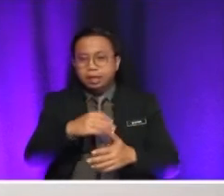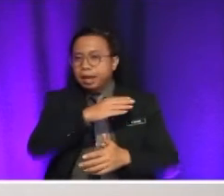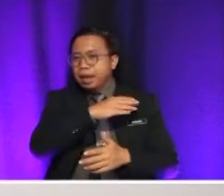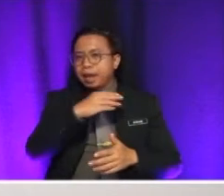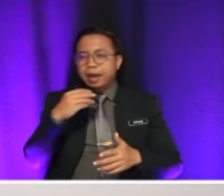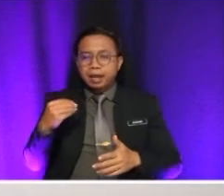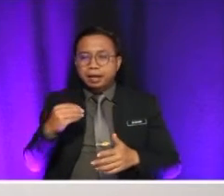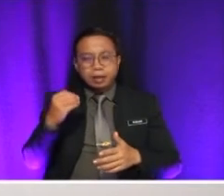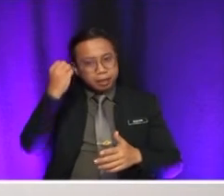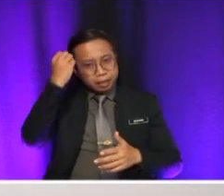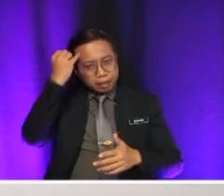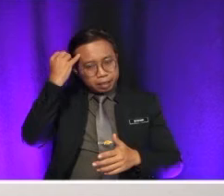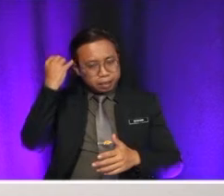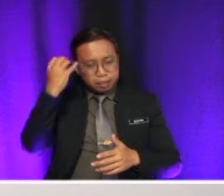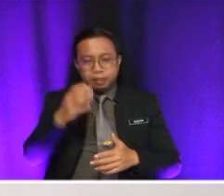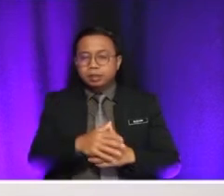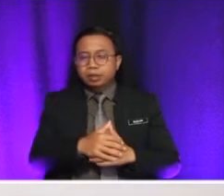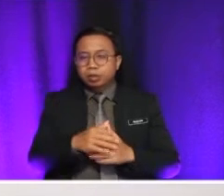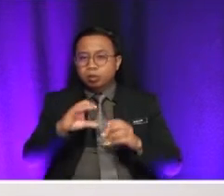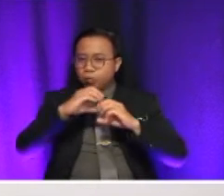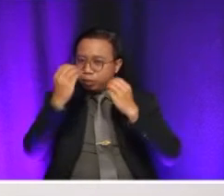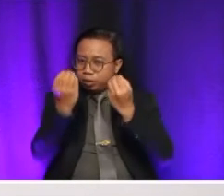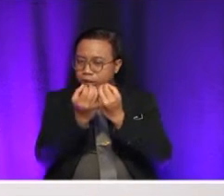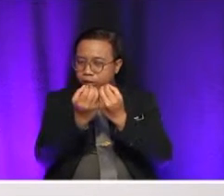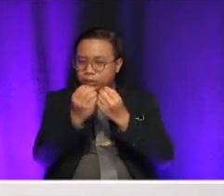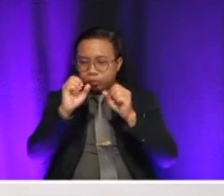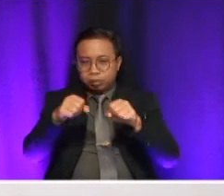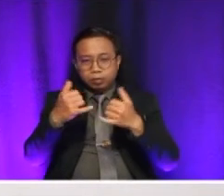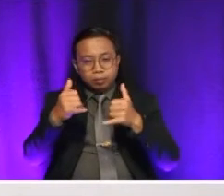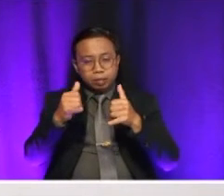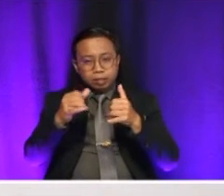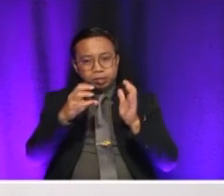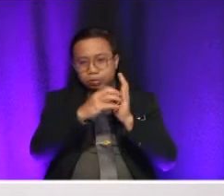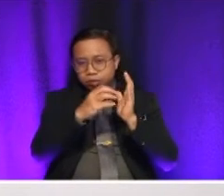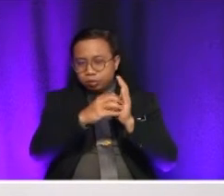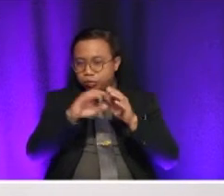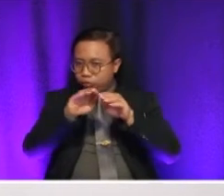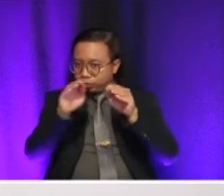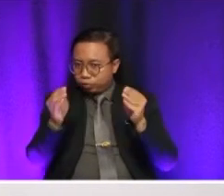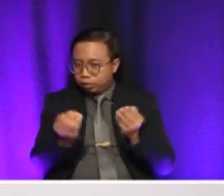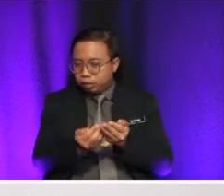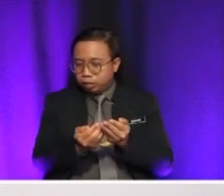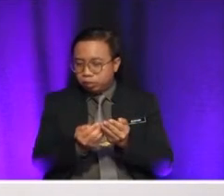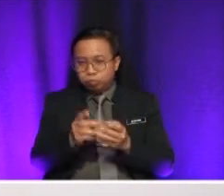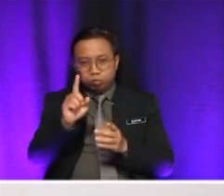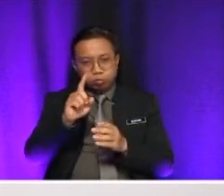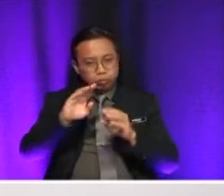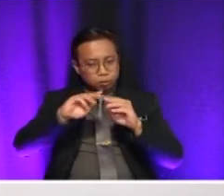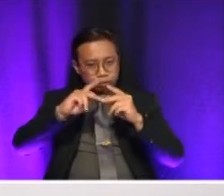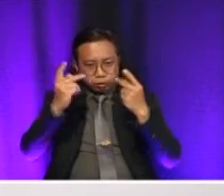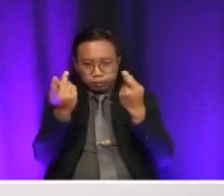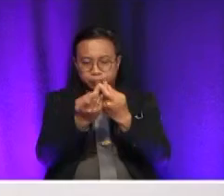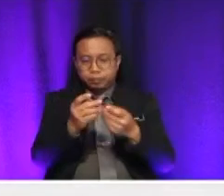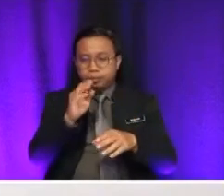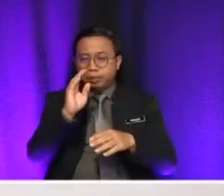next idea talking about children living in communities that are off-grid can play with a single socket ball as a team and still have their own personal light for reading and